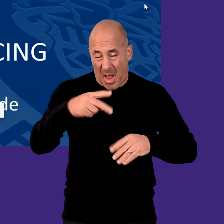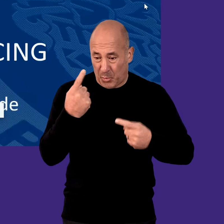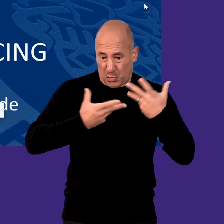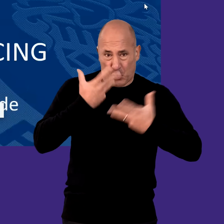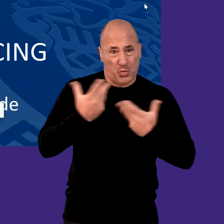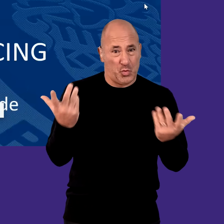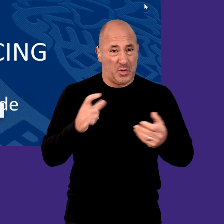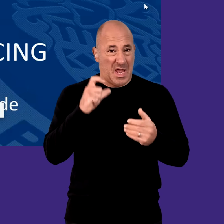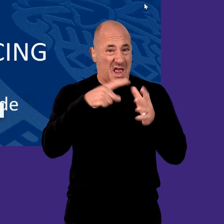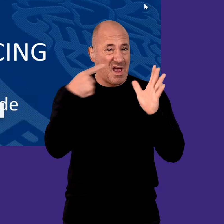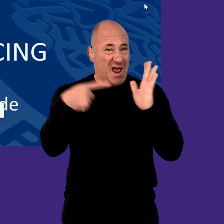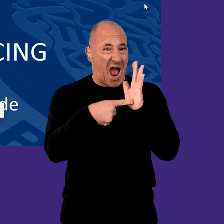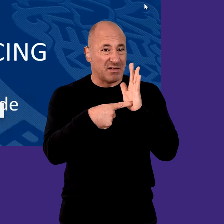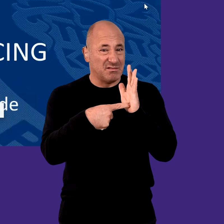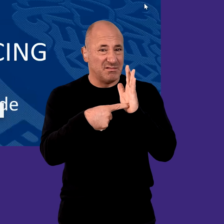So